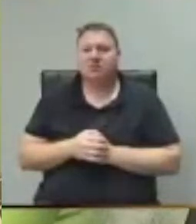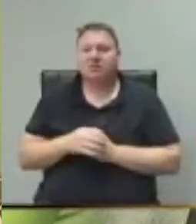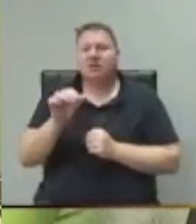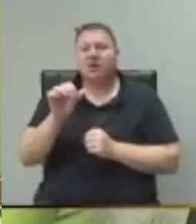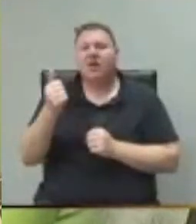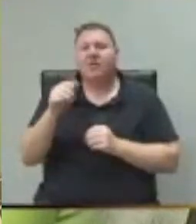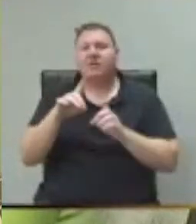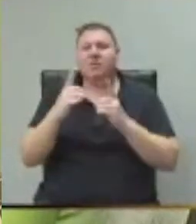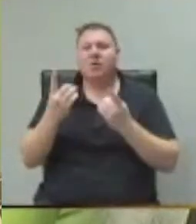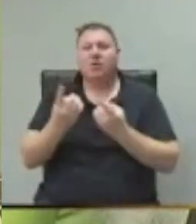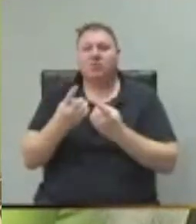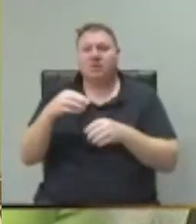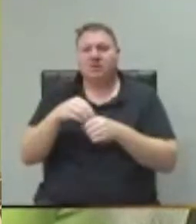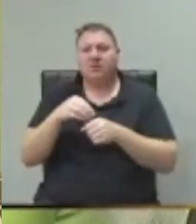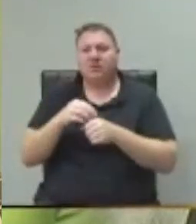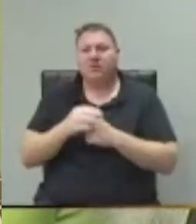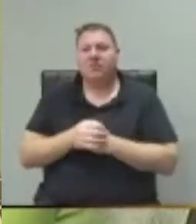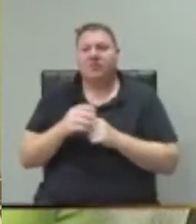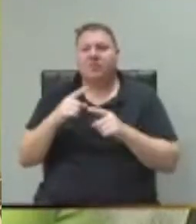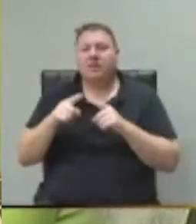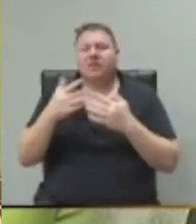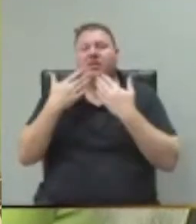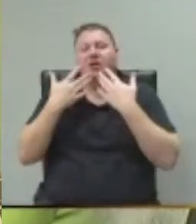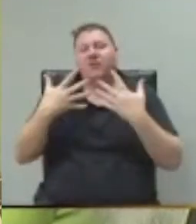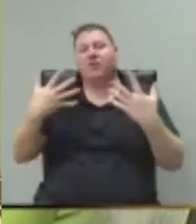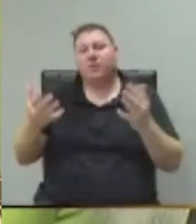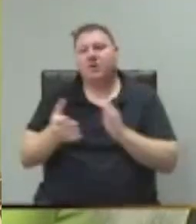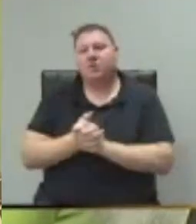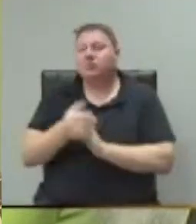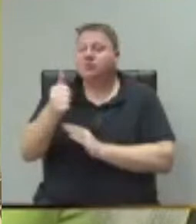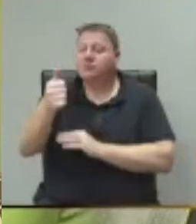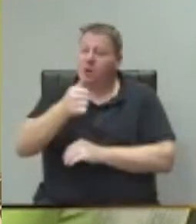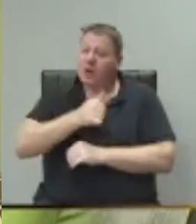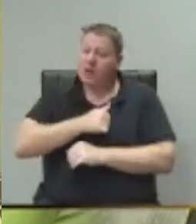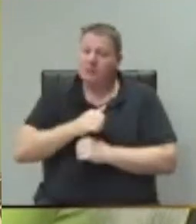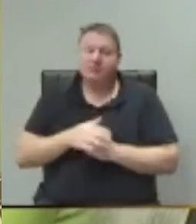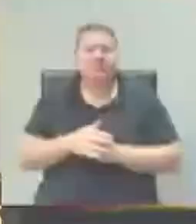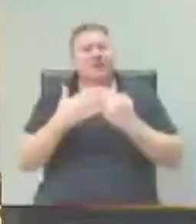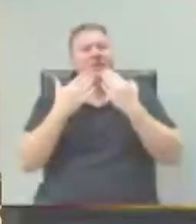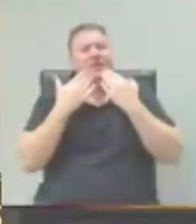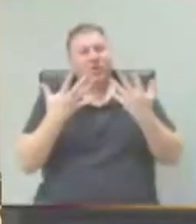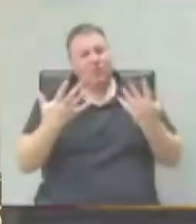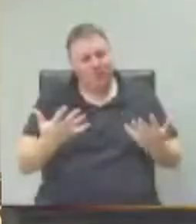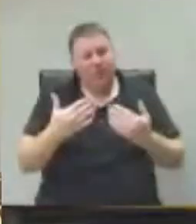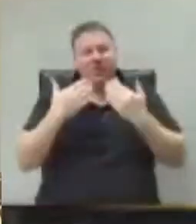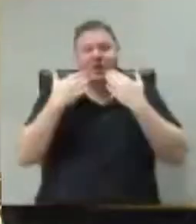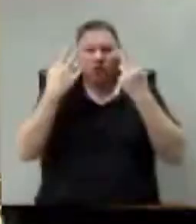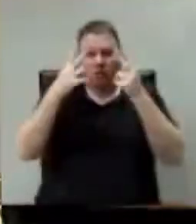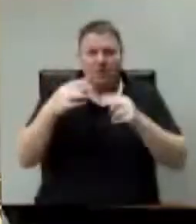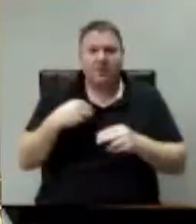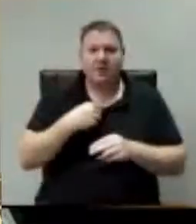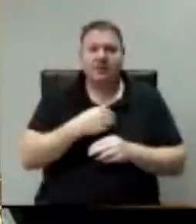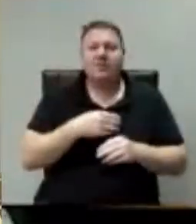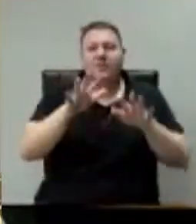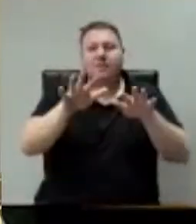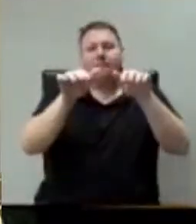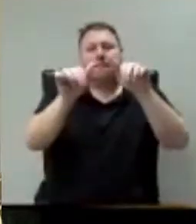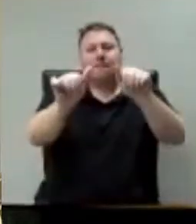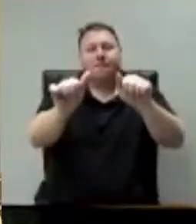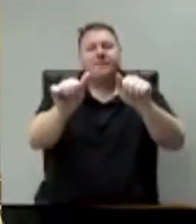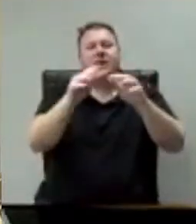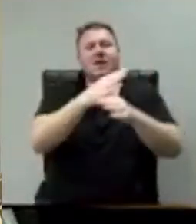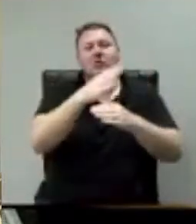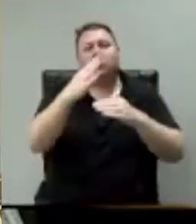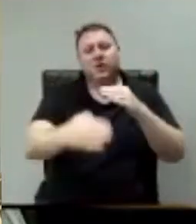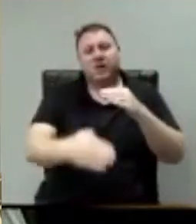other departments. But thank you very much. We wish you good luck. Thank you, honorable members. Have a blessed weekend and take good